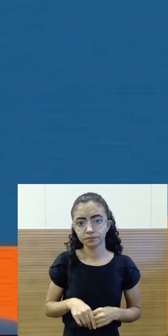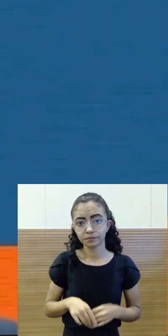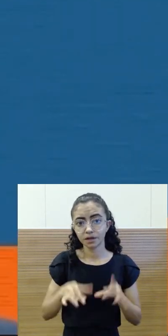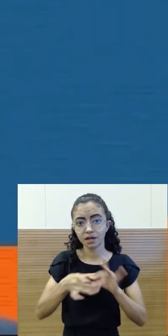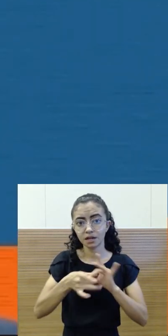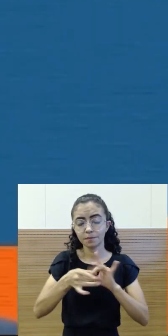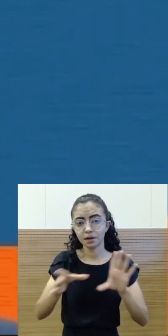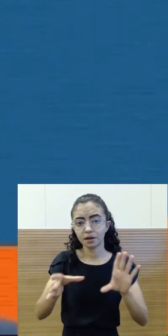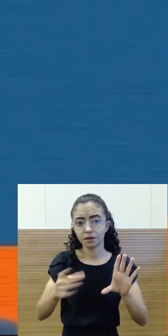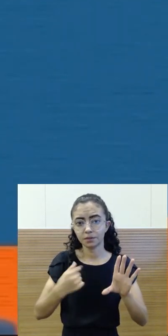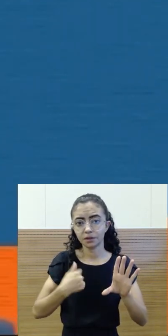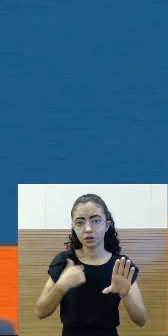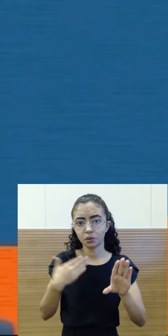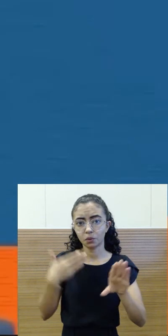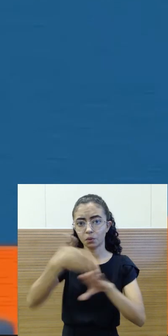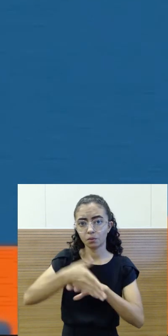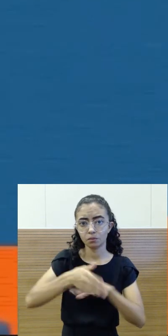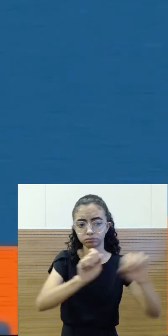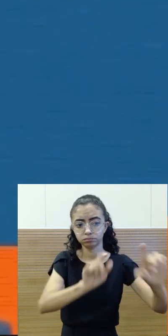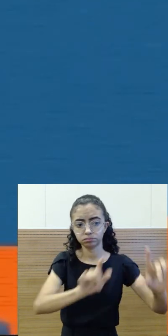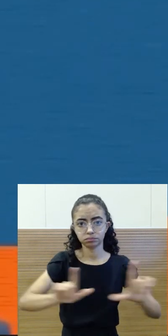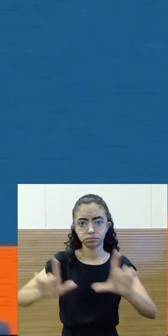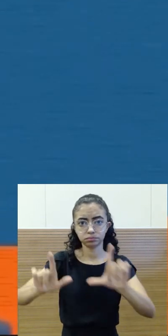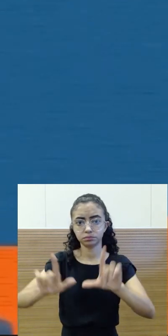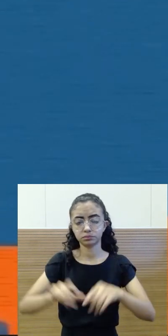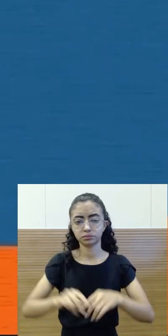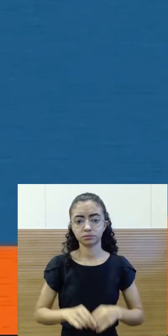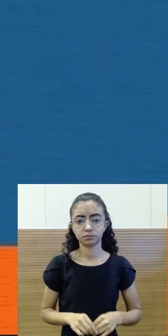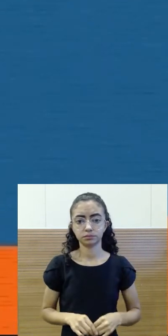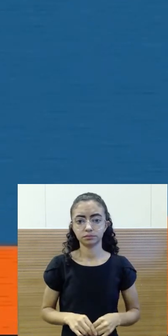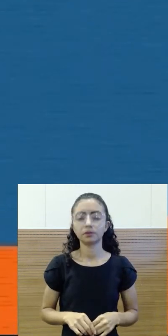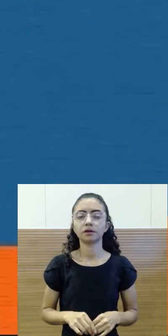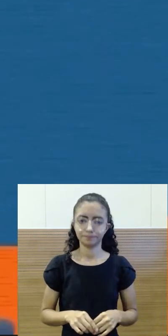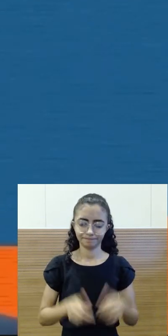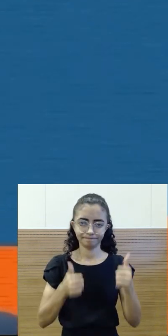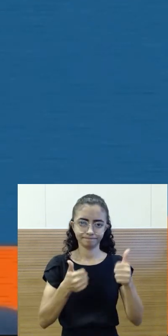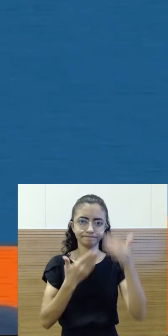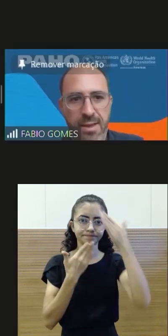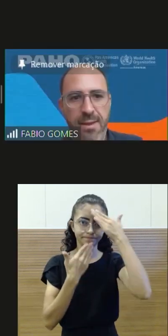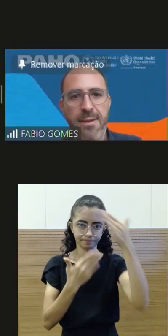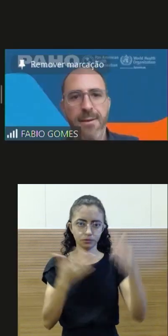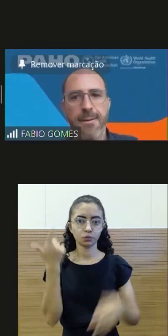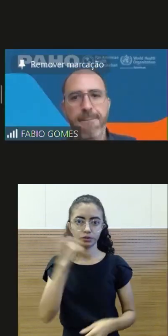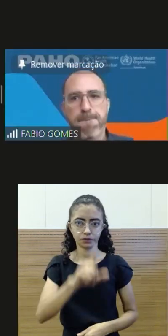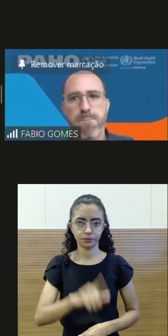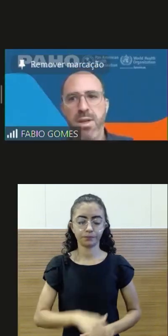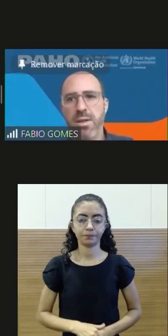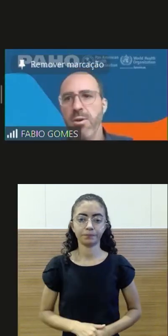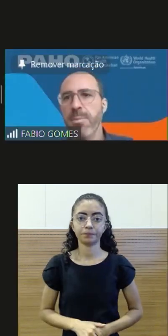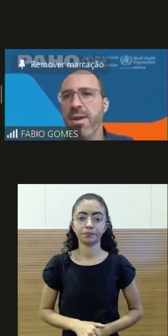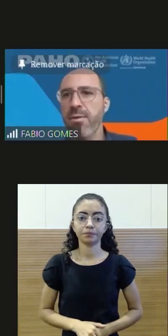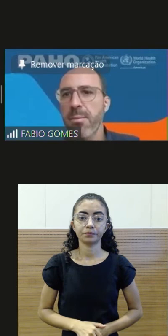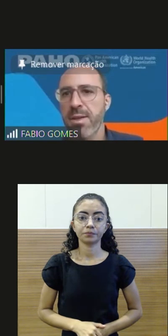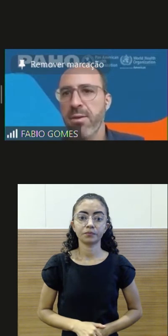I need you to authorize so that I can share my screen. Thank you.